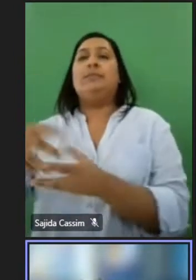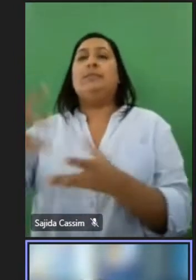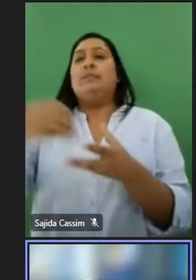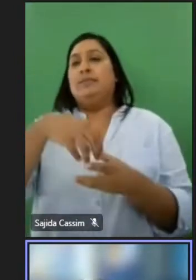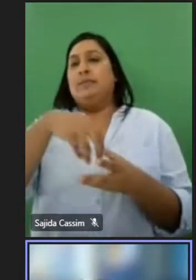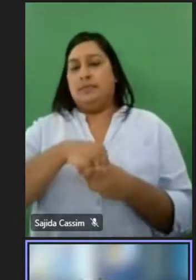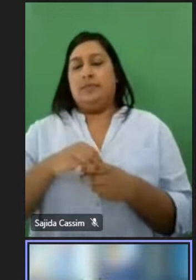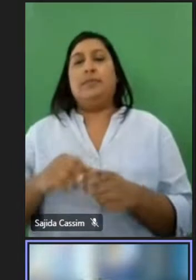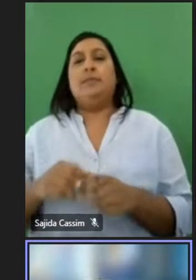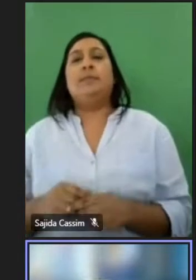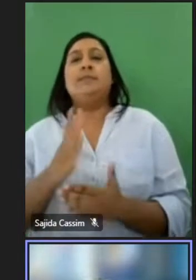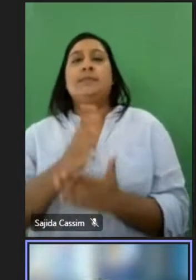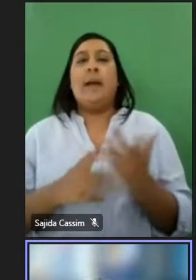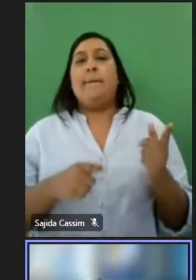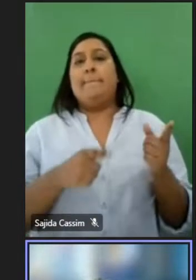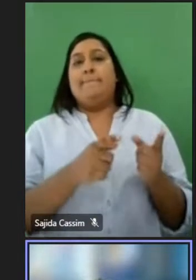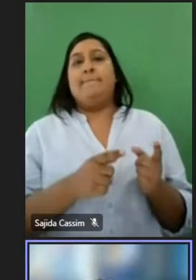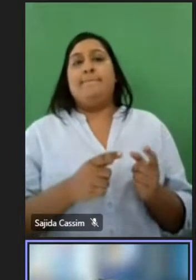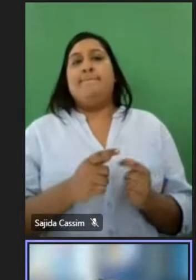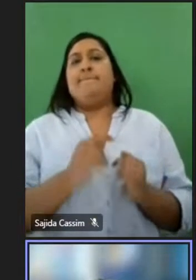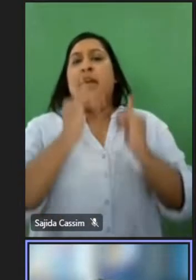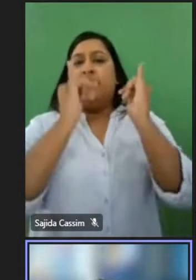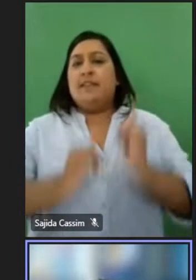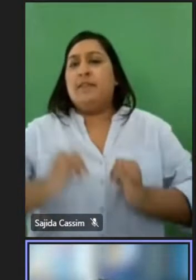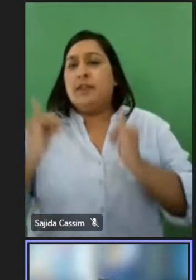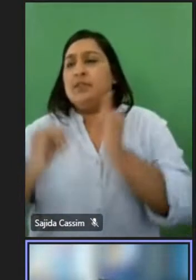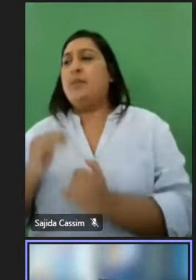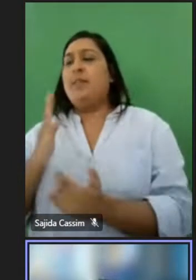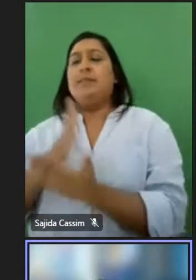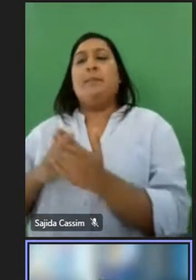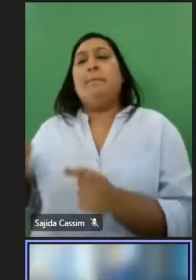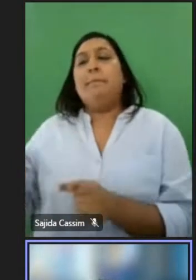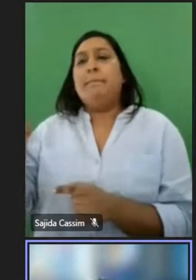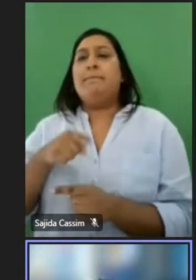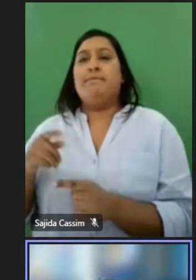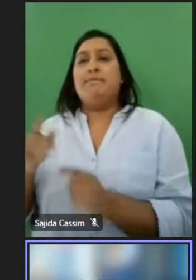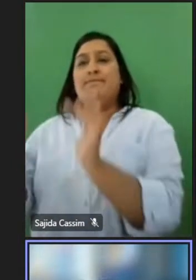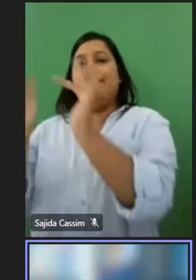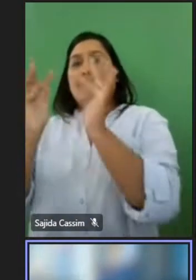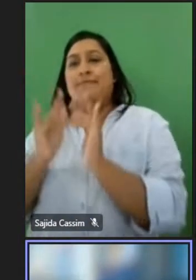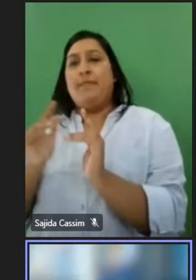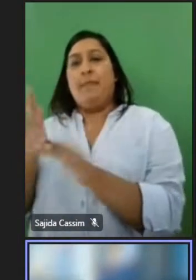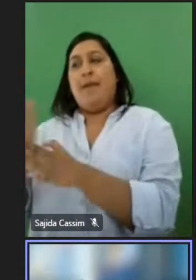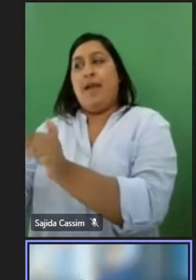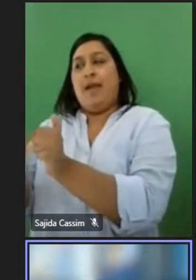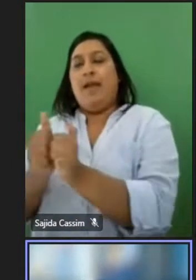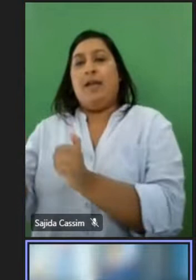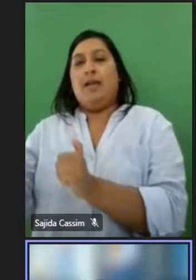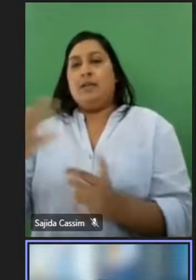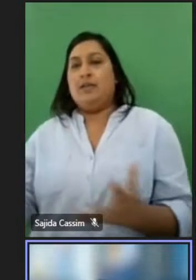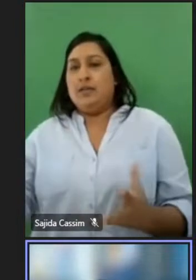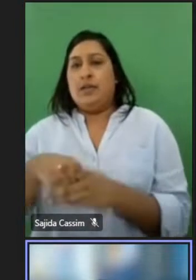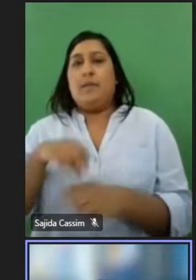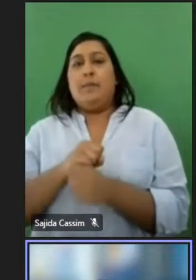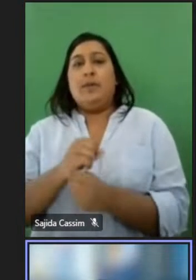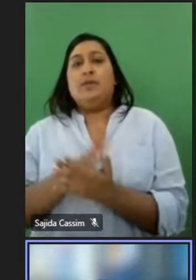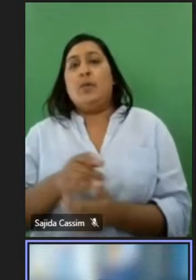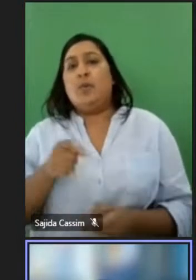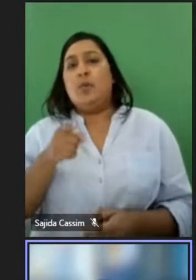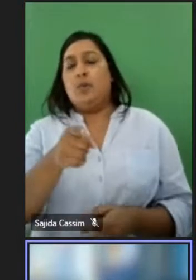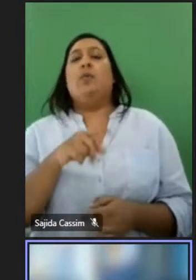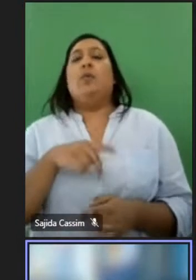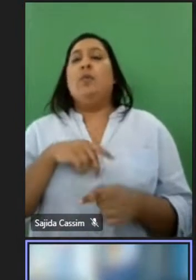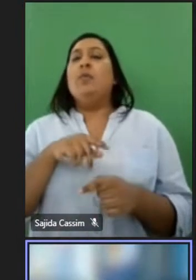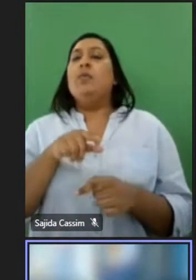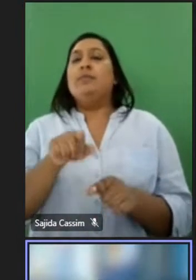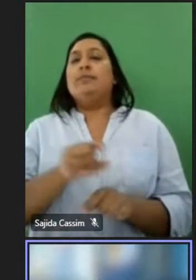individual and other network partners that we had, just to ensure that this survey reached as many people as